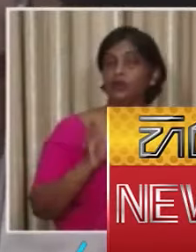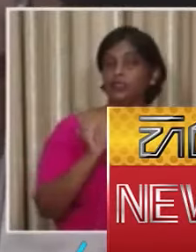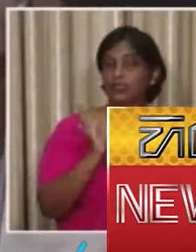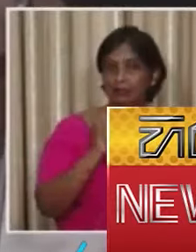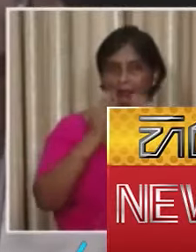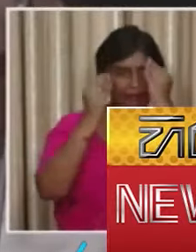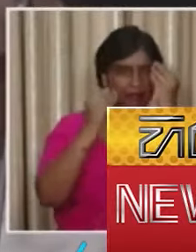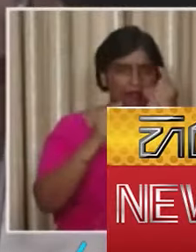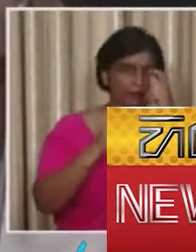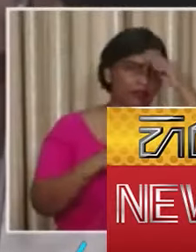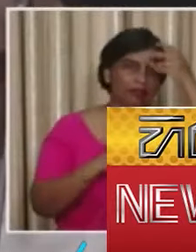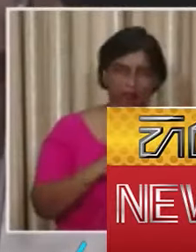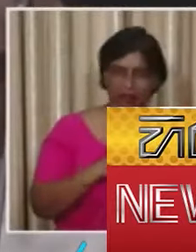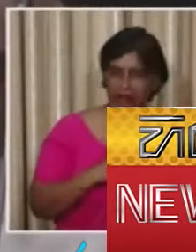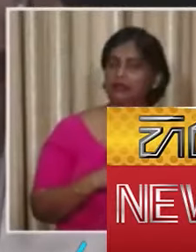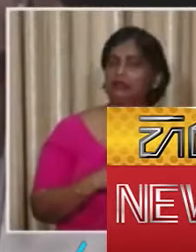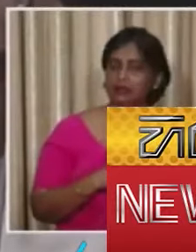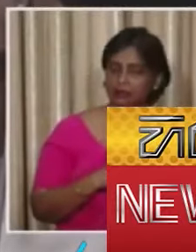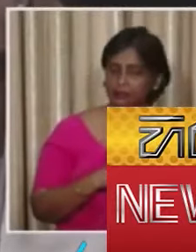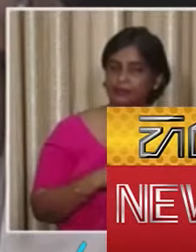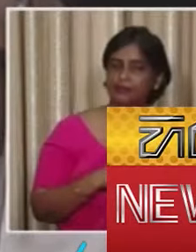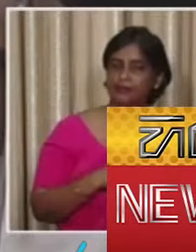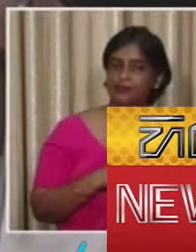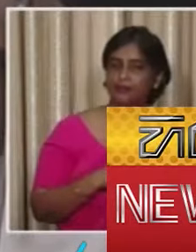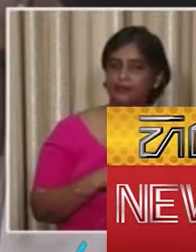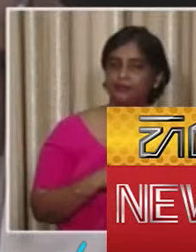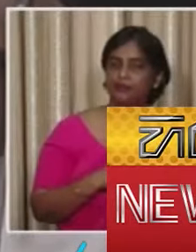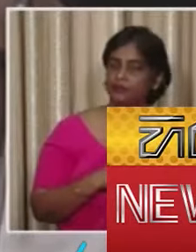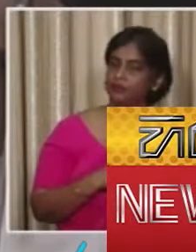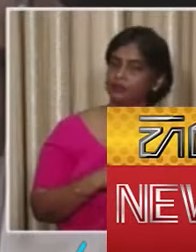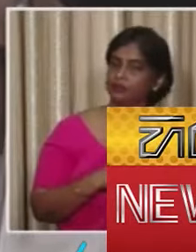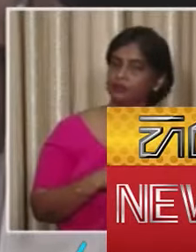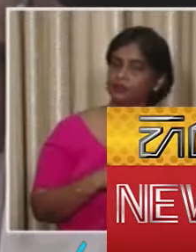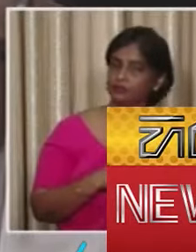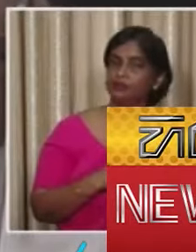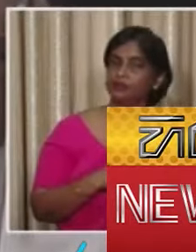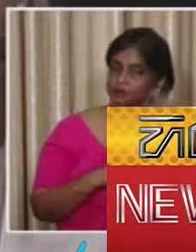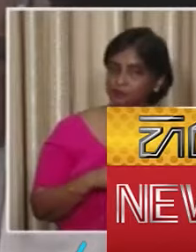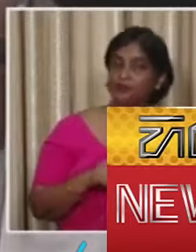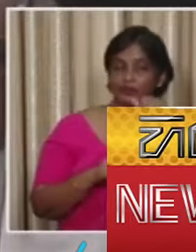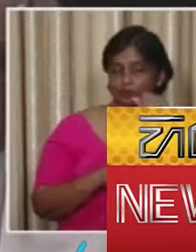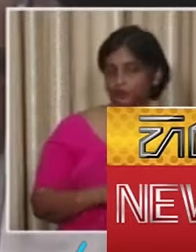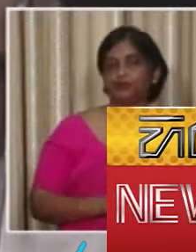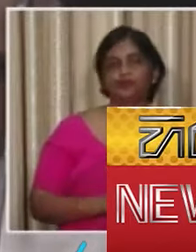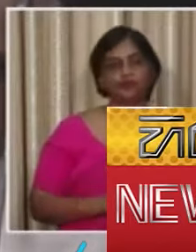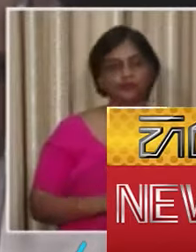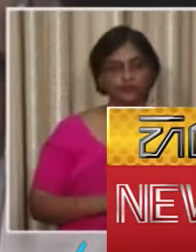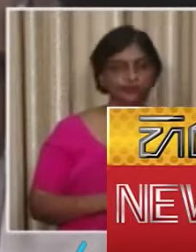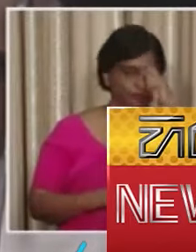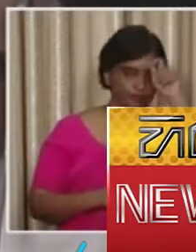Sunday. He and I have worked together through difficult times, and I know the contribution he has made.